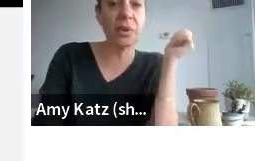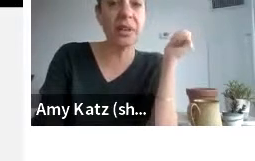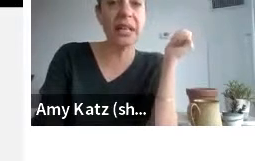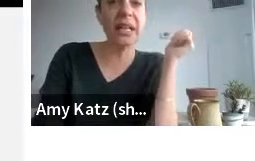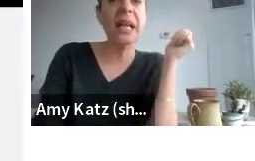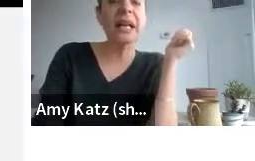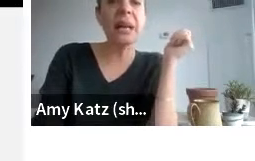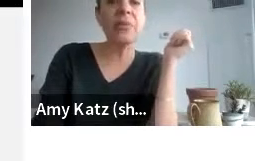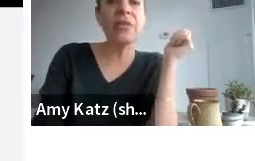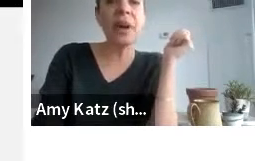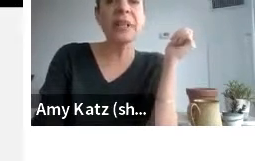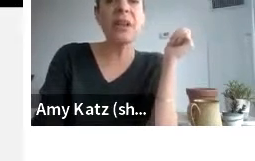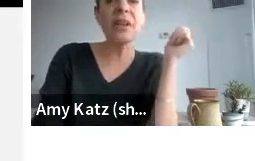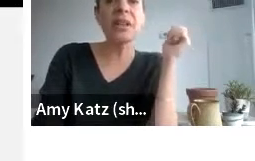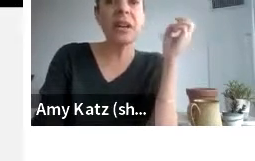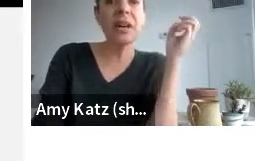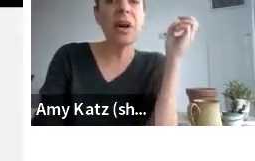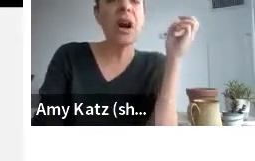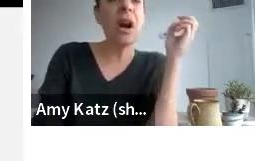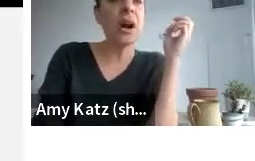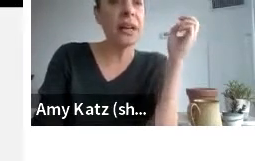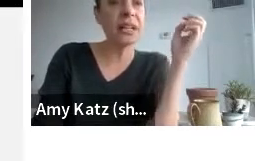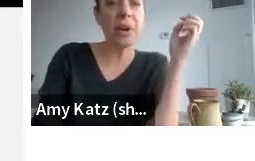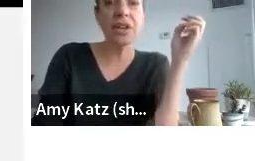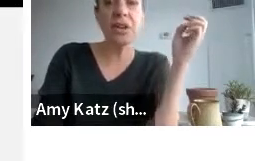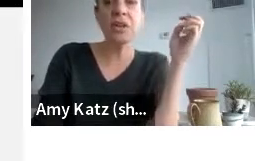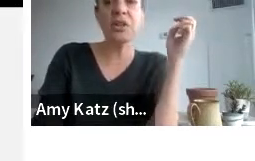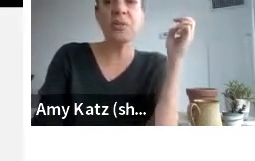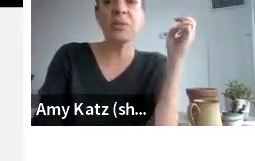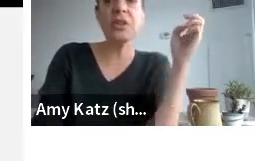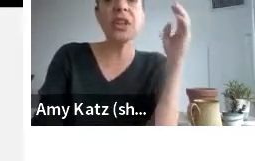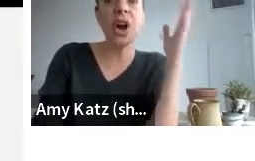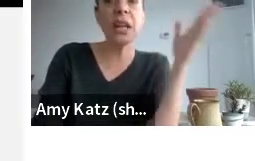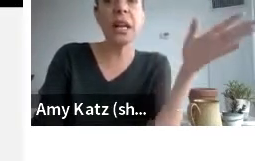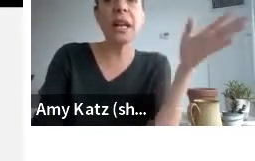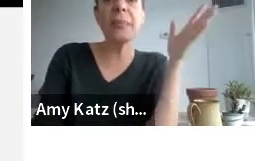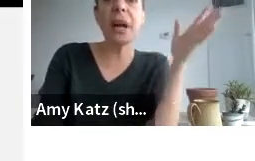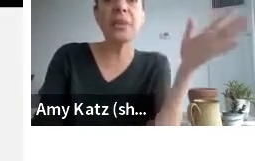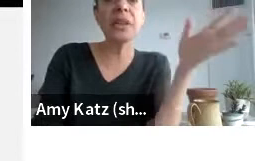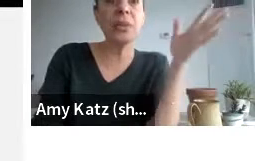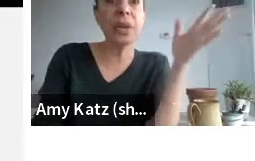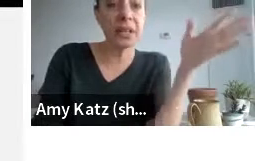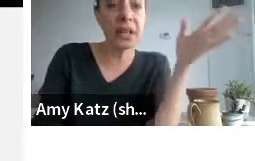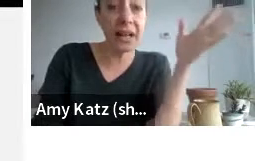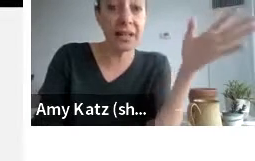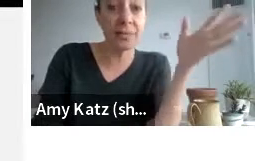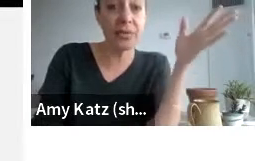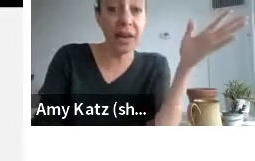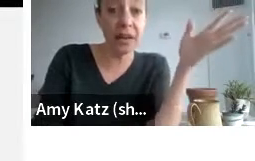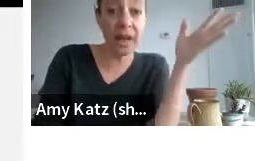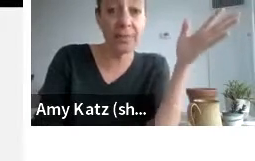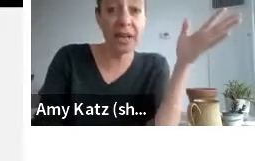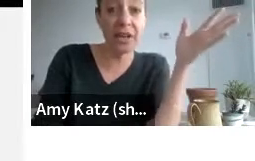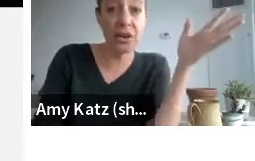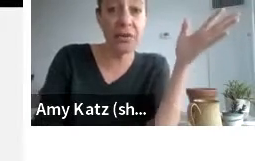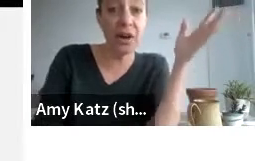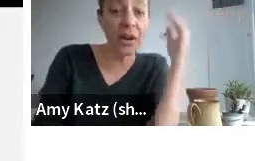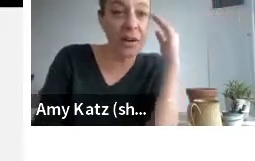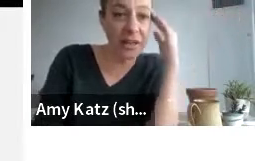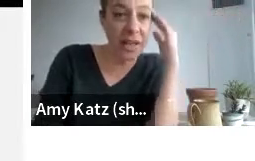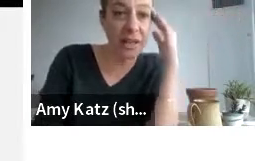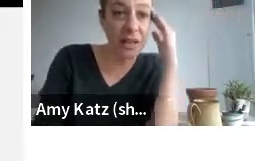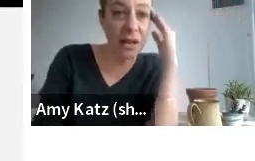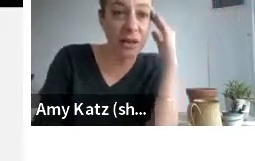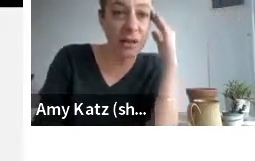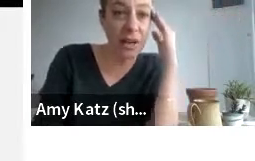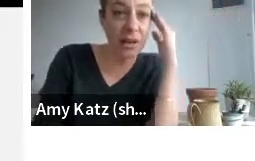units, importantly, came from Public Health Ontario, our next project was to review the online public written guidance provided by PHO for